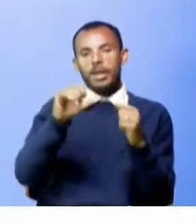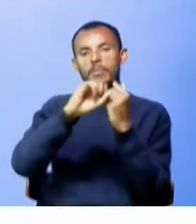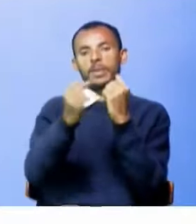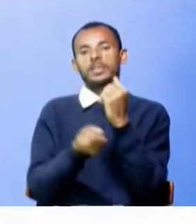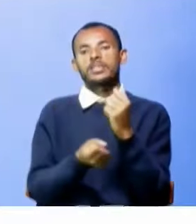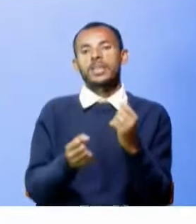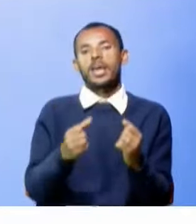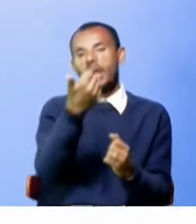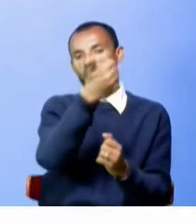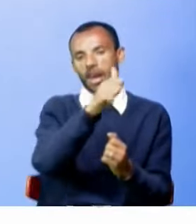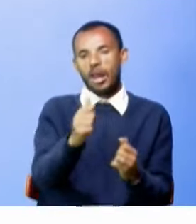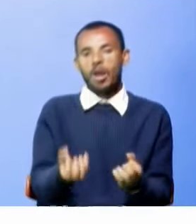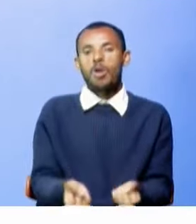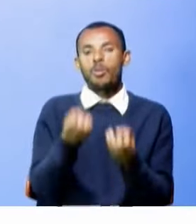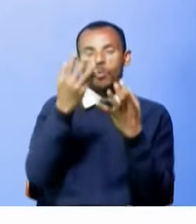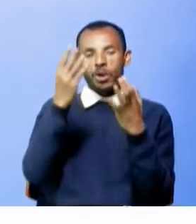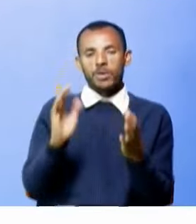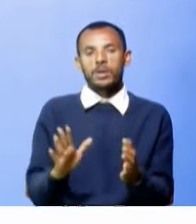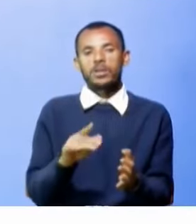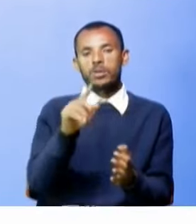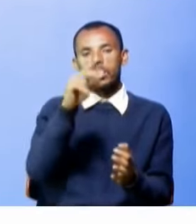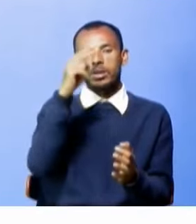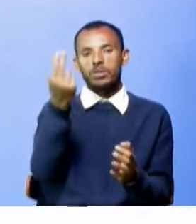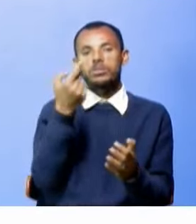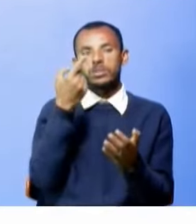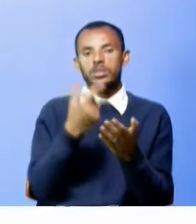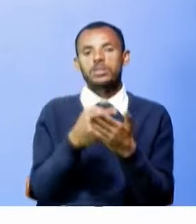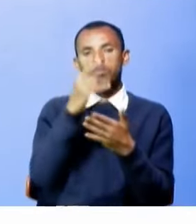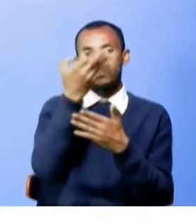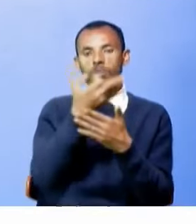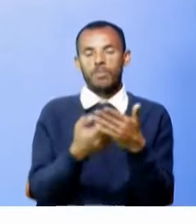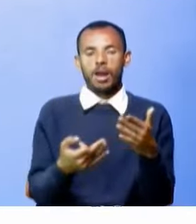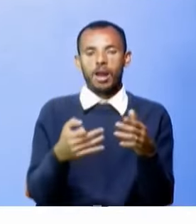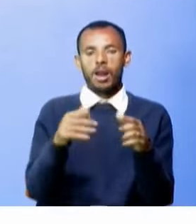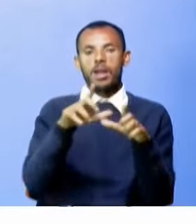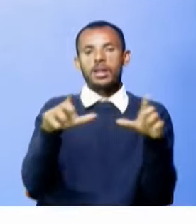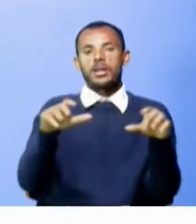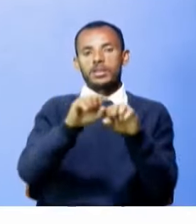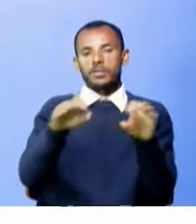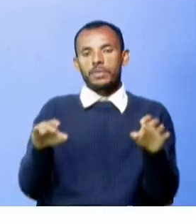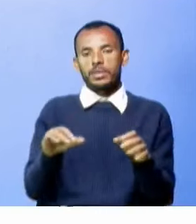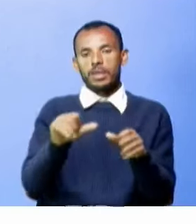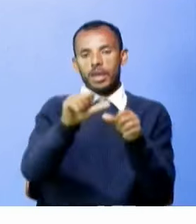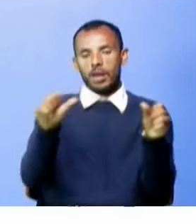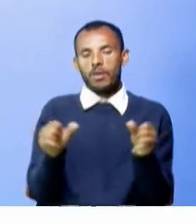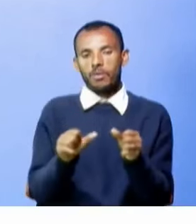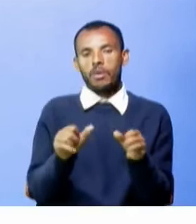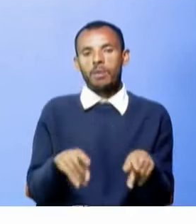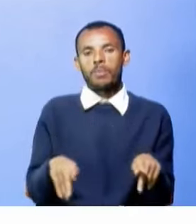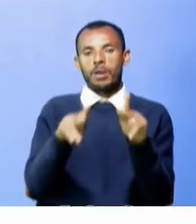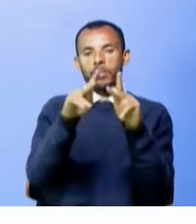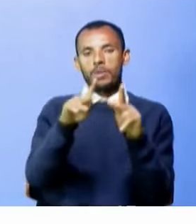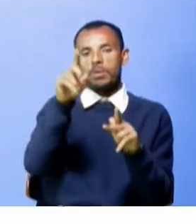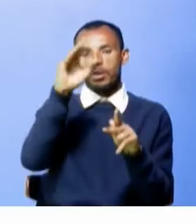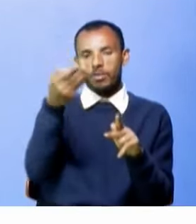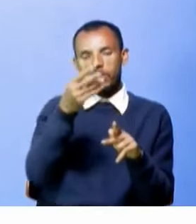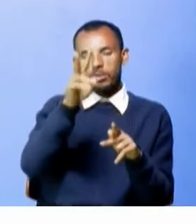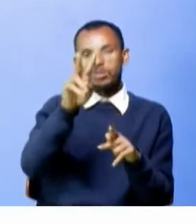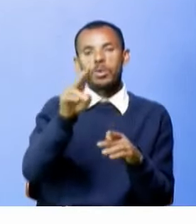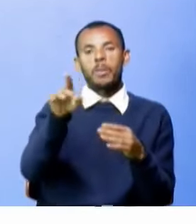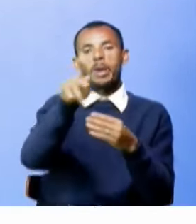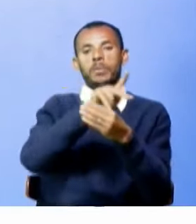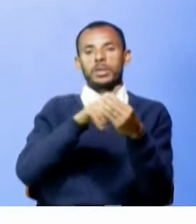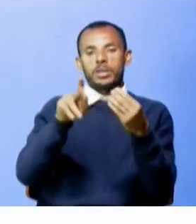So for a pyramid, you can use these formulas. The lateral surface area of a pyramid is half of the perimeter of the